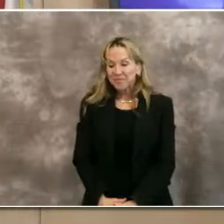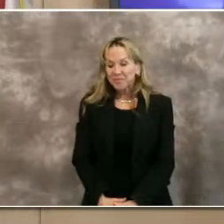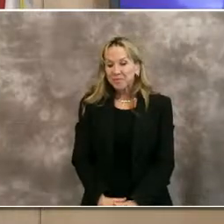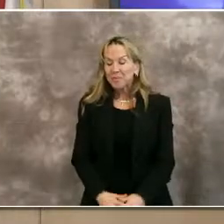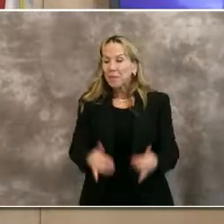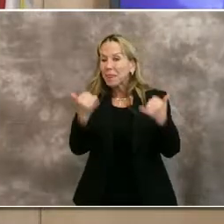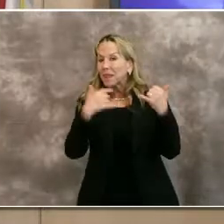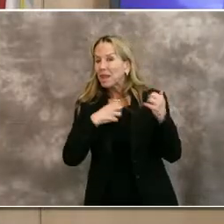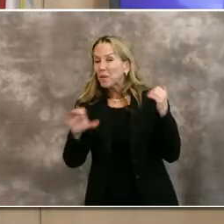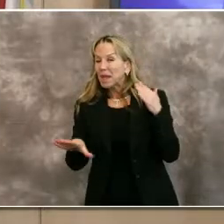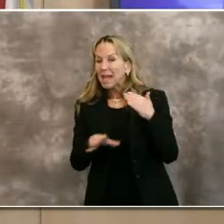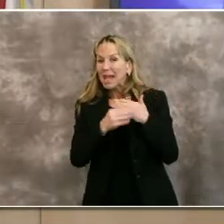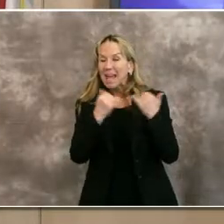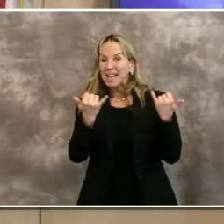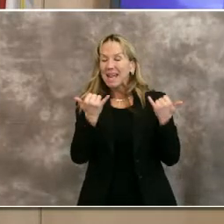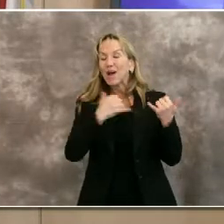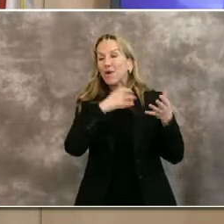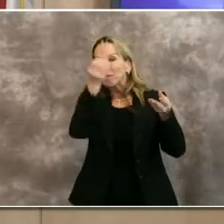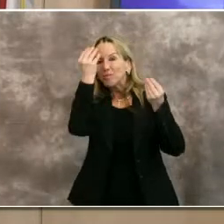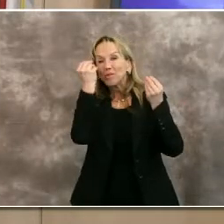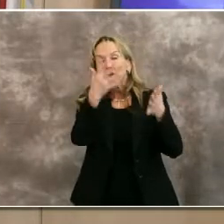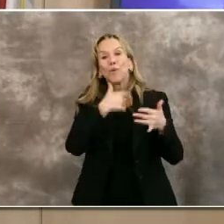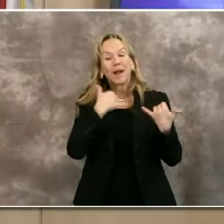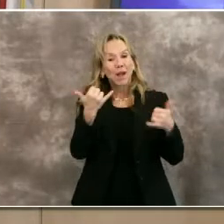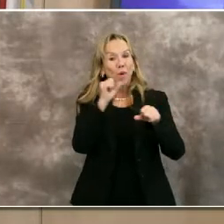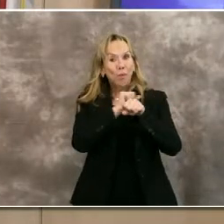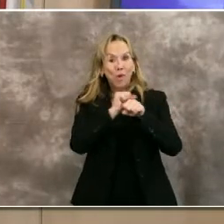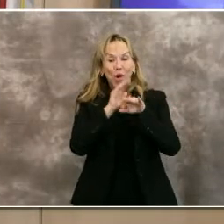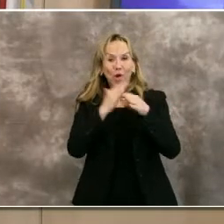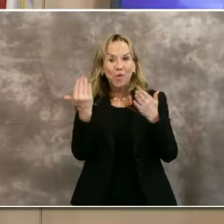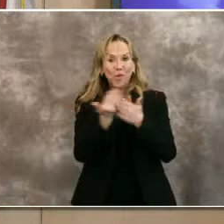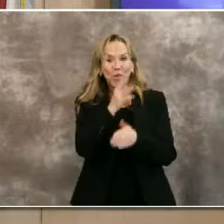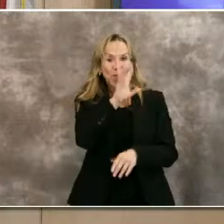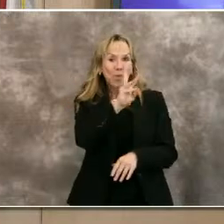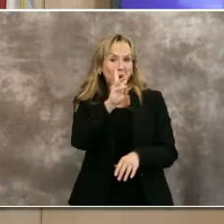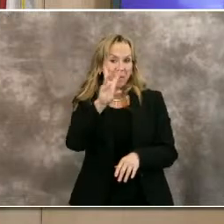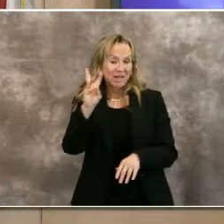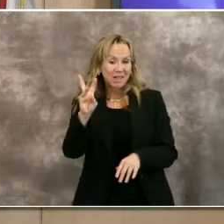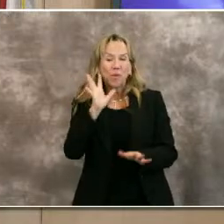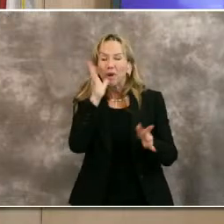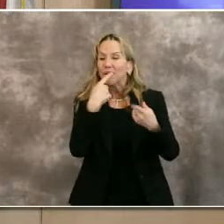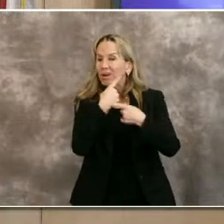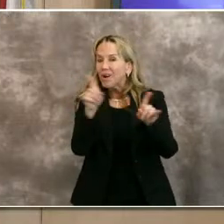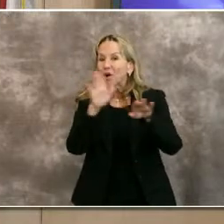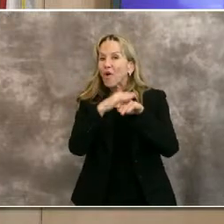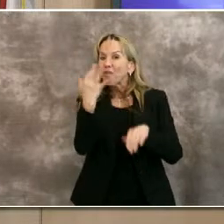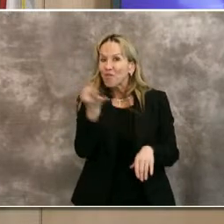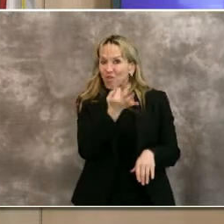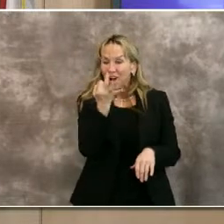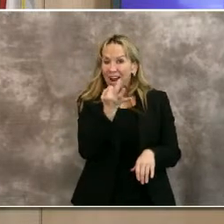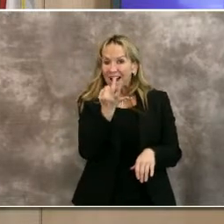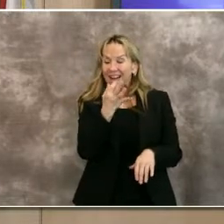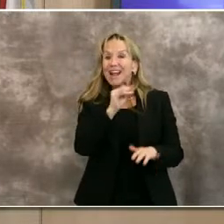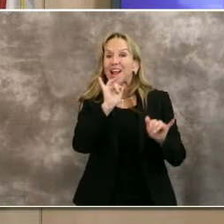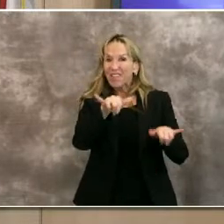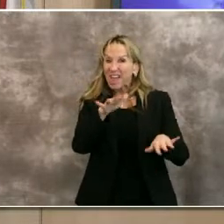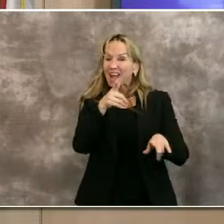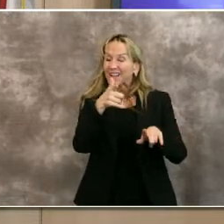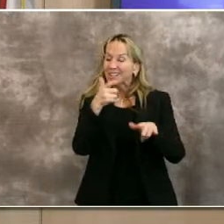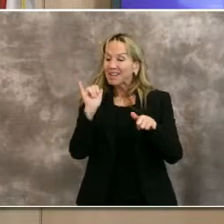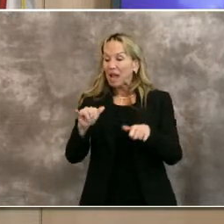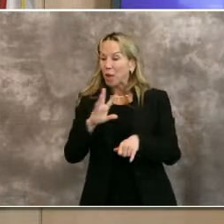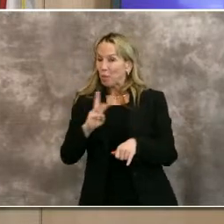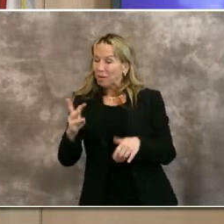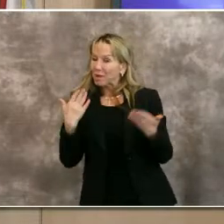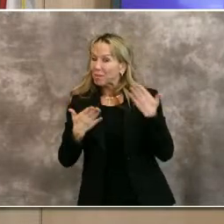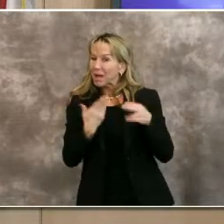I might add that we're working on a website. We'll have an announcement to make on Friday, which could significantly increase the availability of testing.